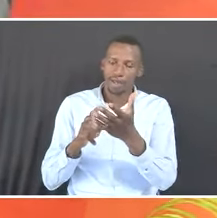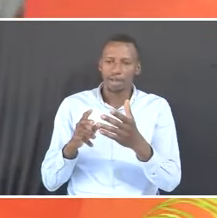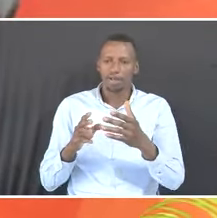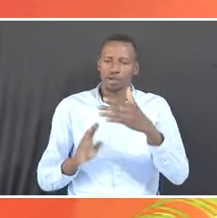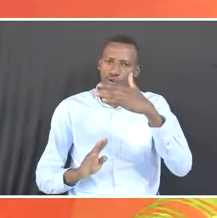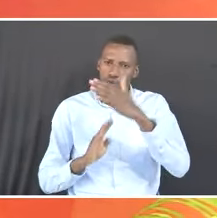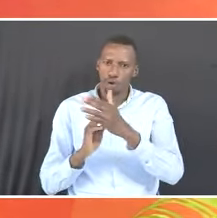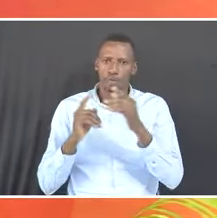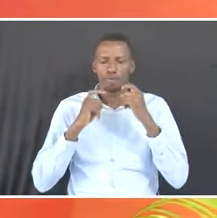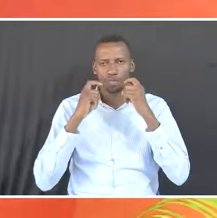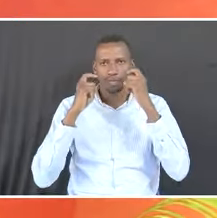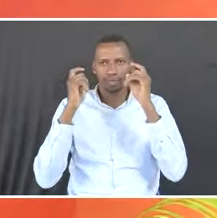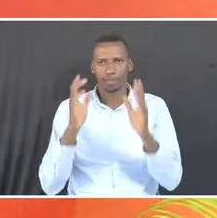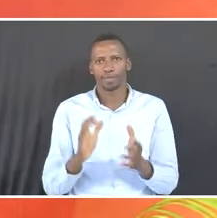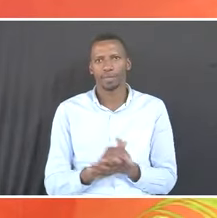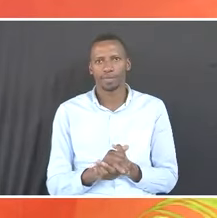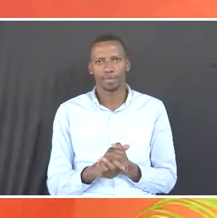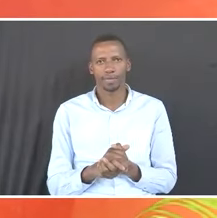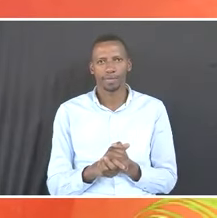one.